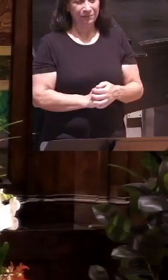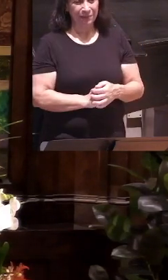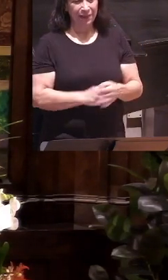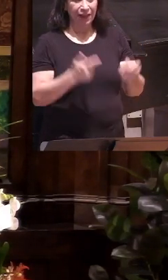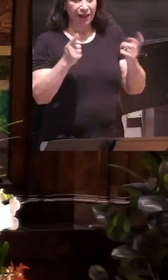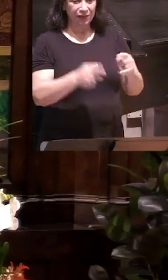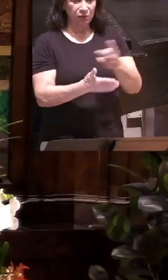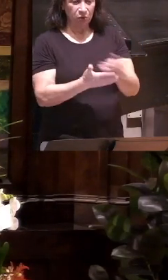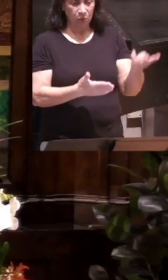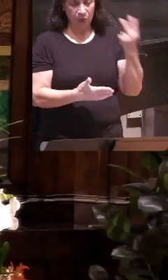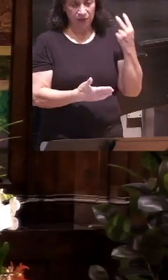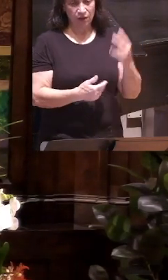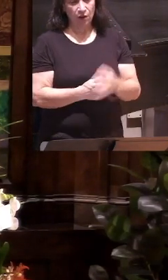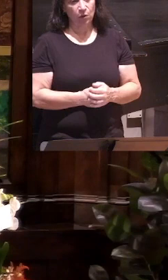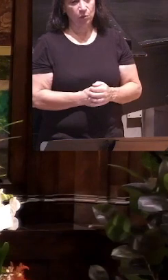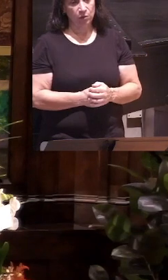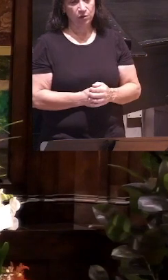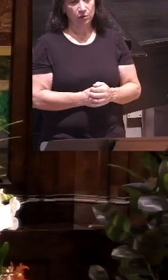And so 2 weeks ago,